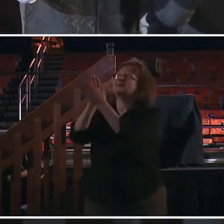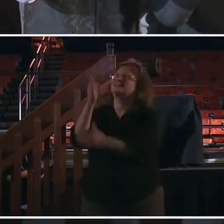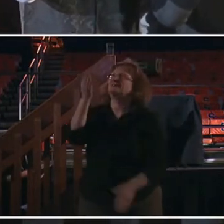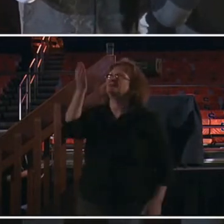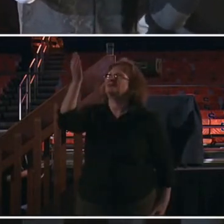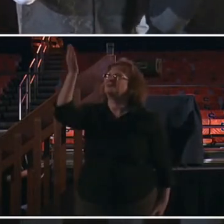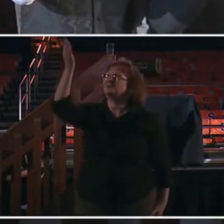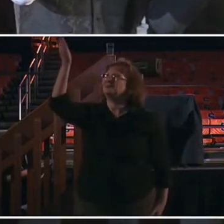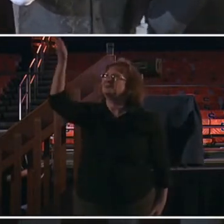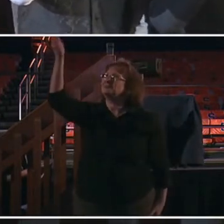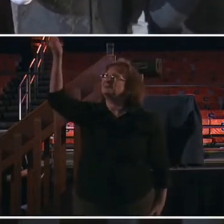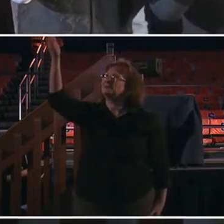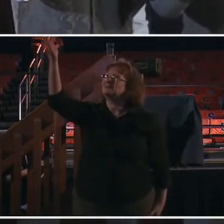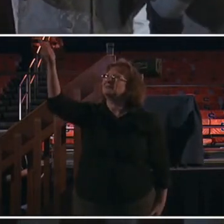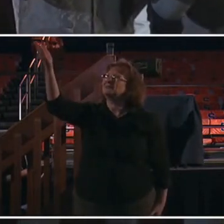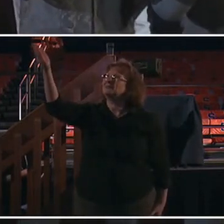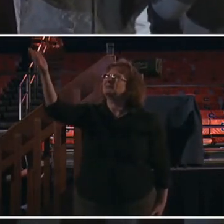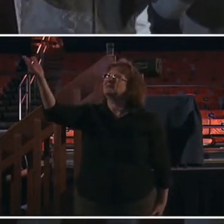praise.